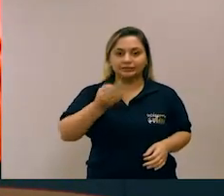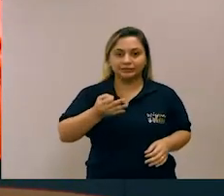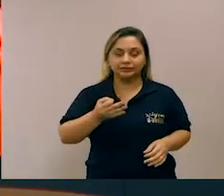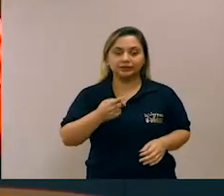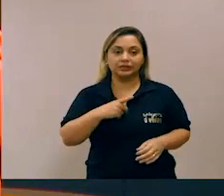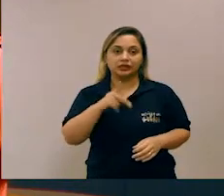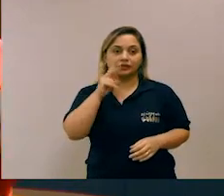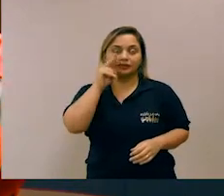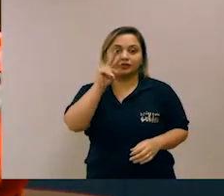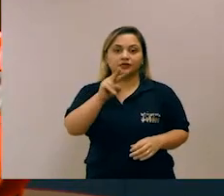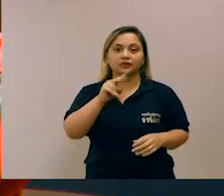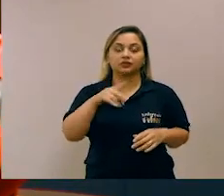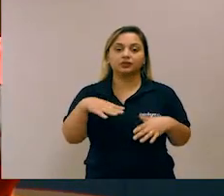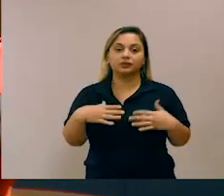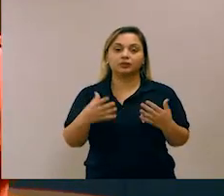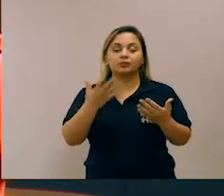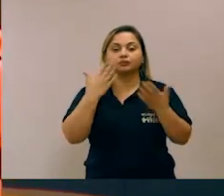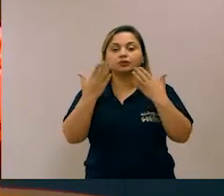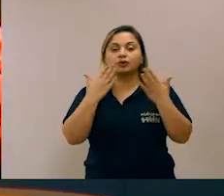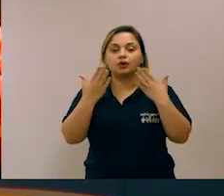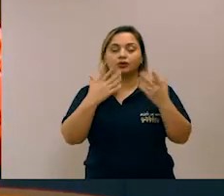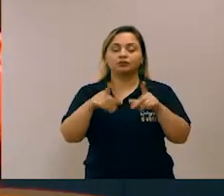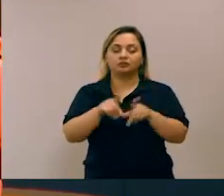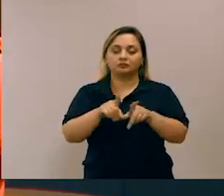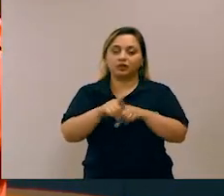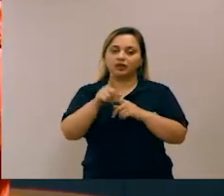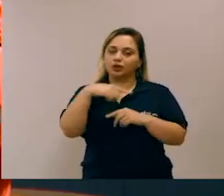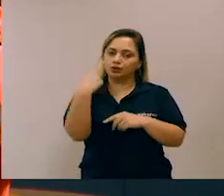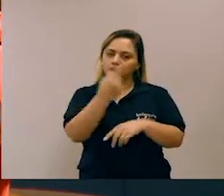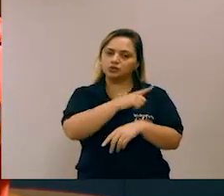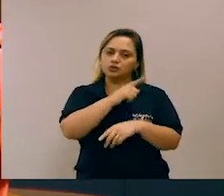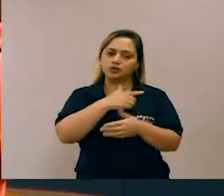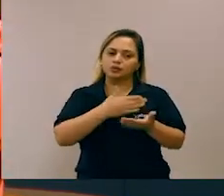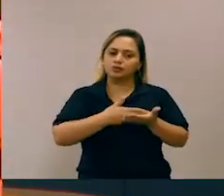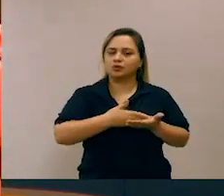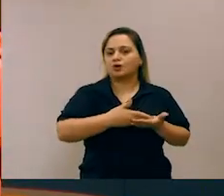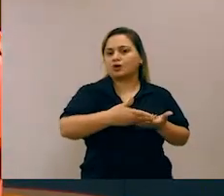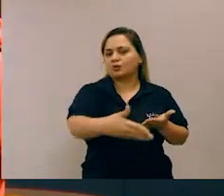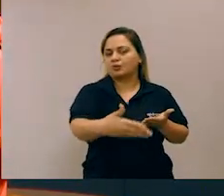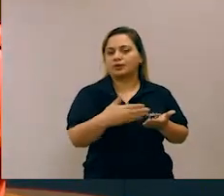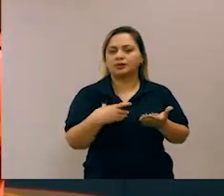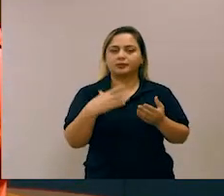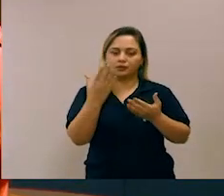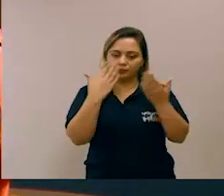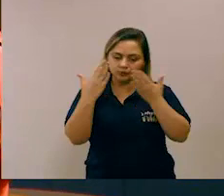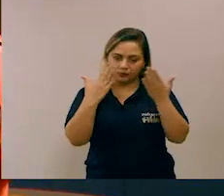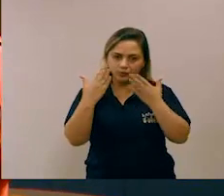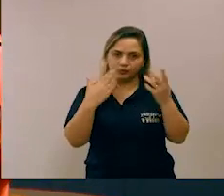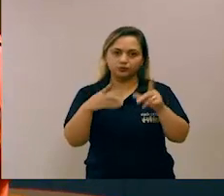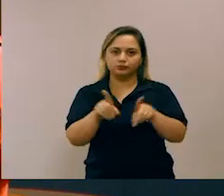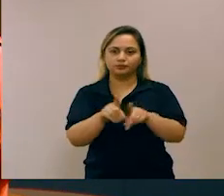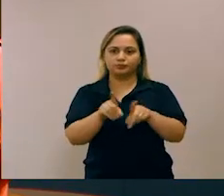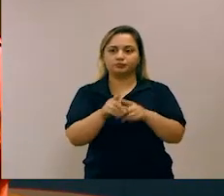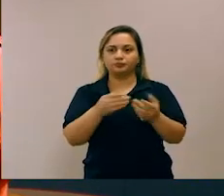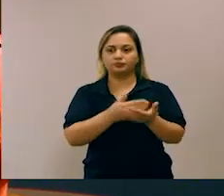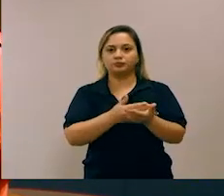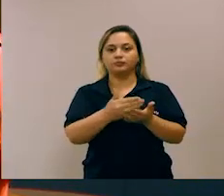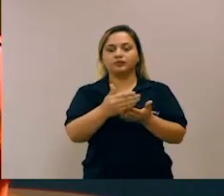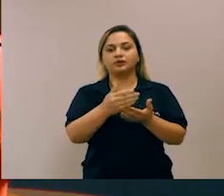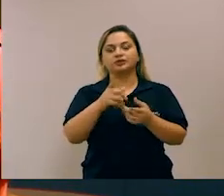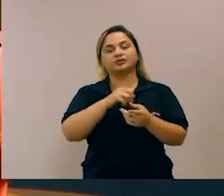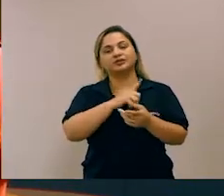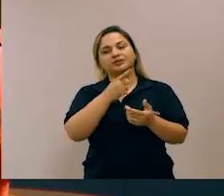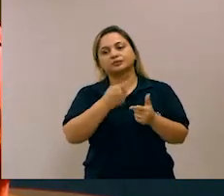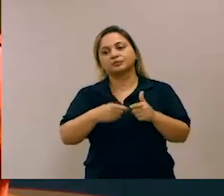medical protocols. And so we have a member on our team who is a psychologist. So we have the psychological treatments